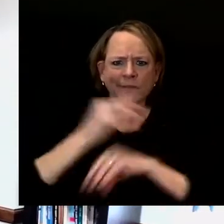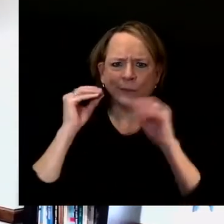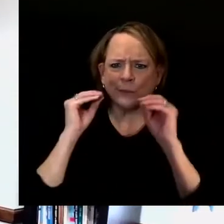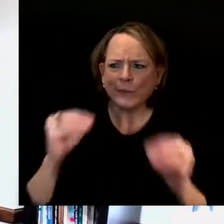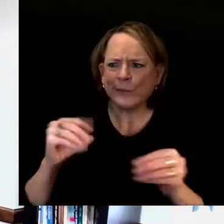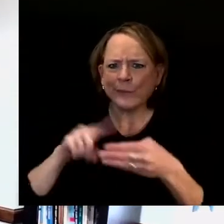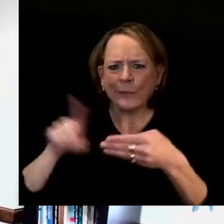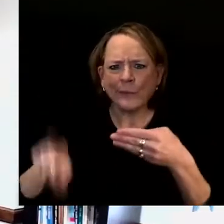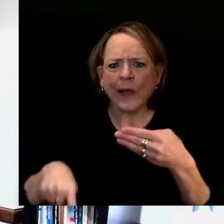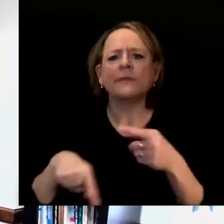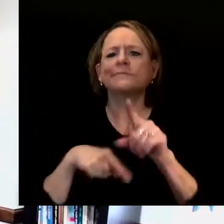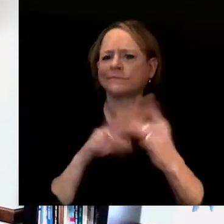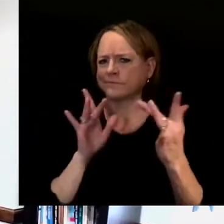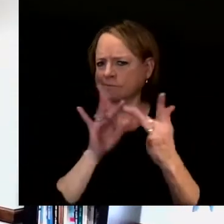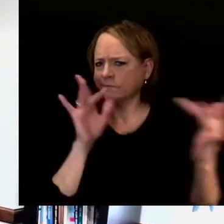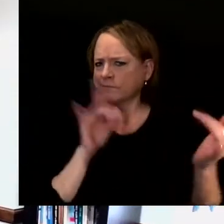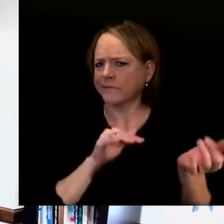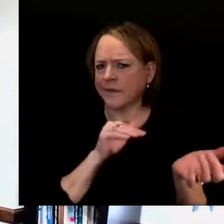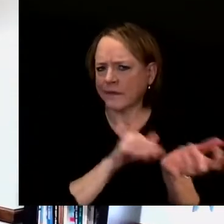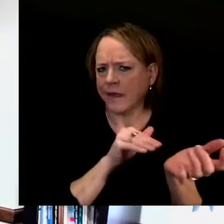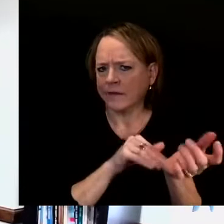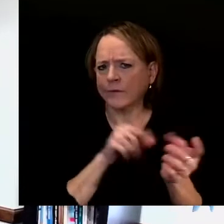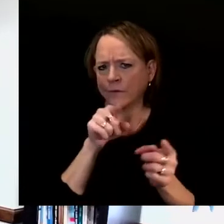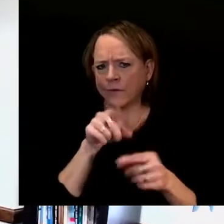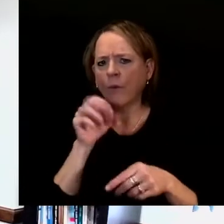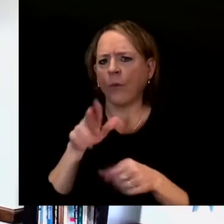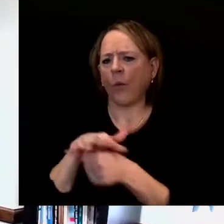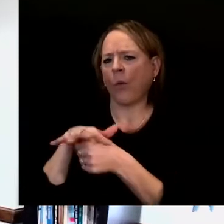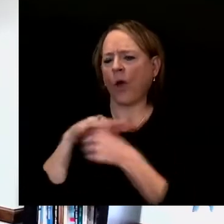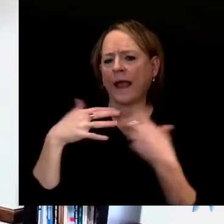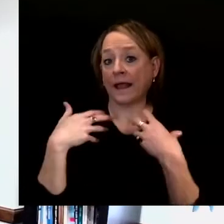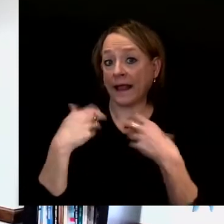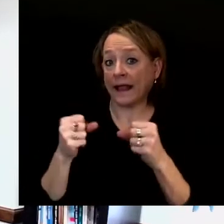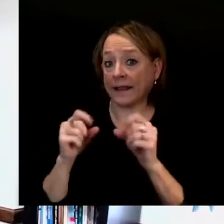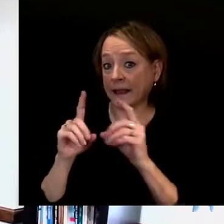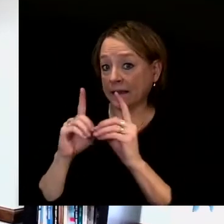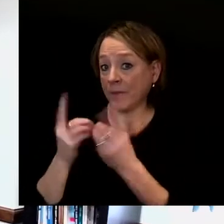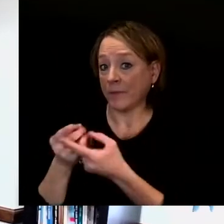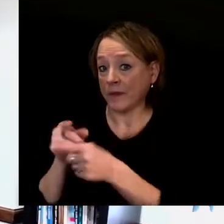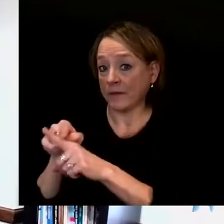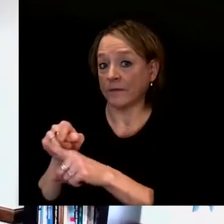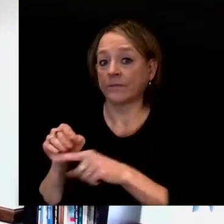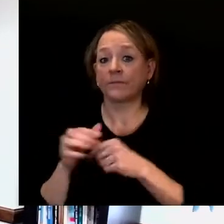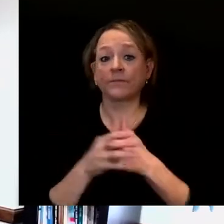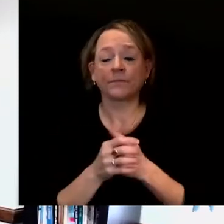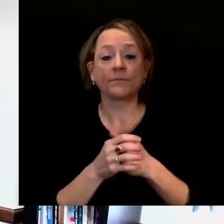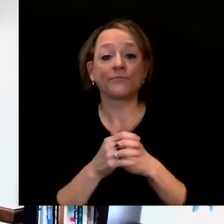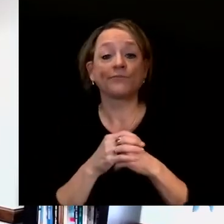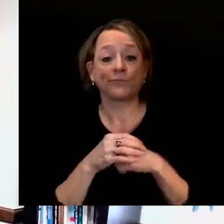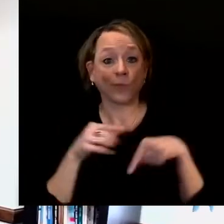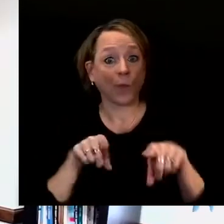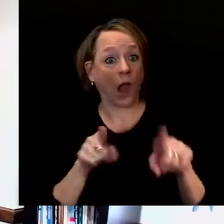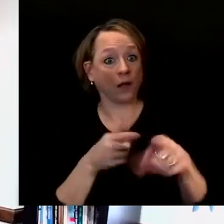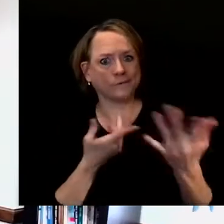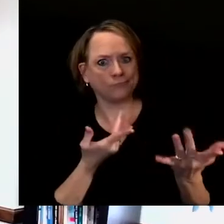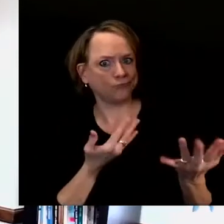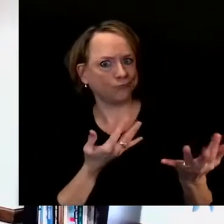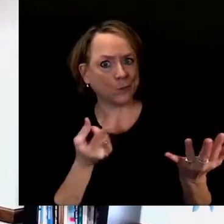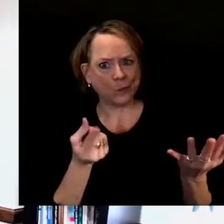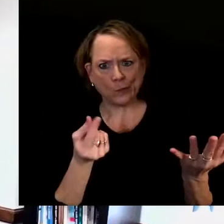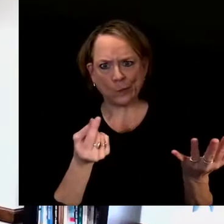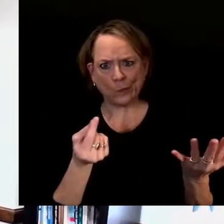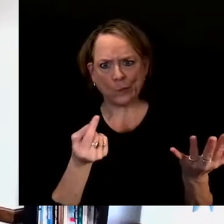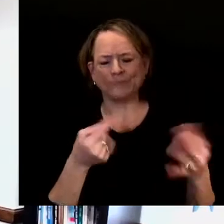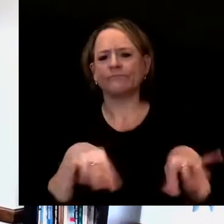for assistance. While you wait for those results, it is important that you follow quarantine or isolation guidance. This means that you